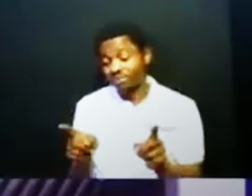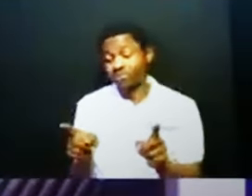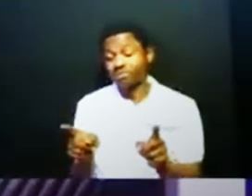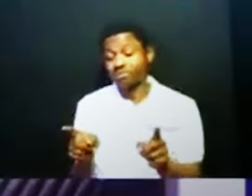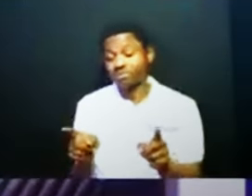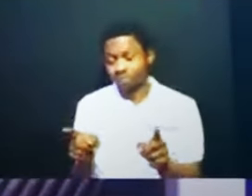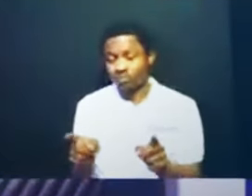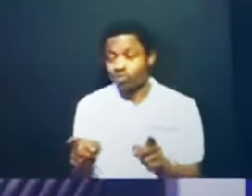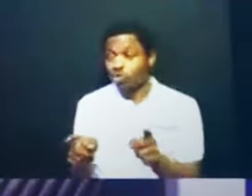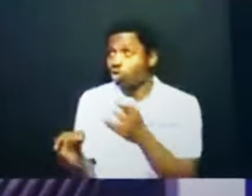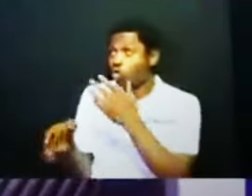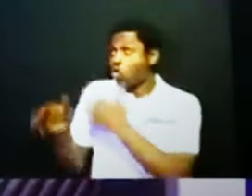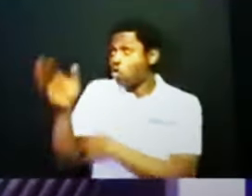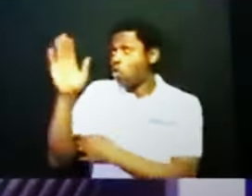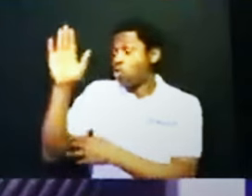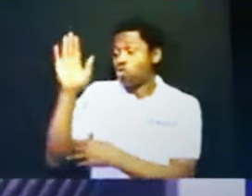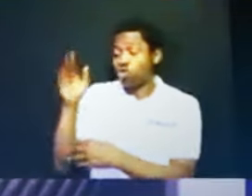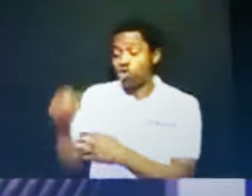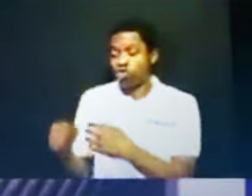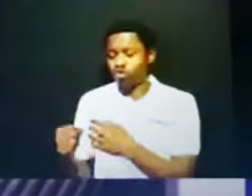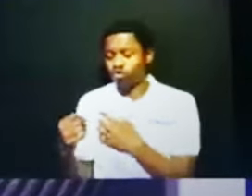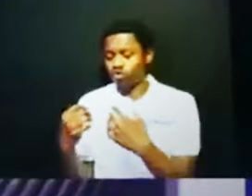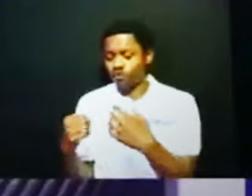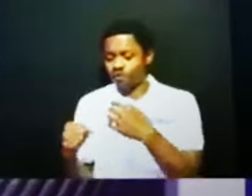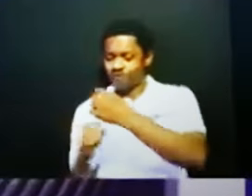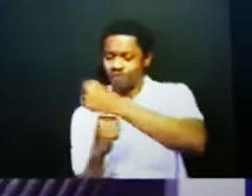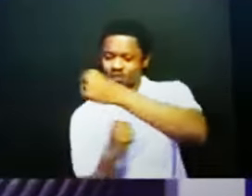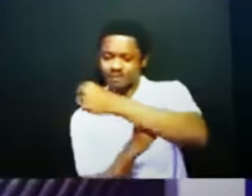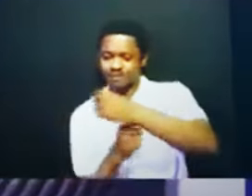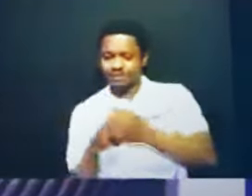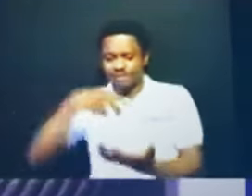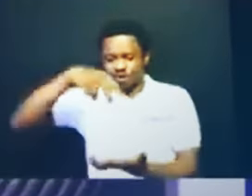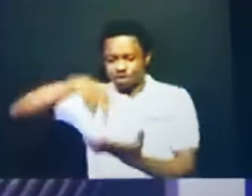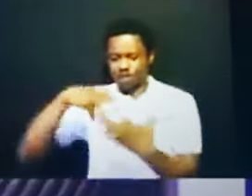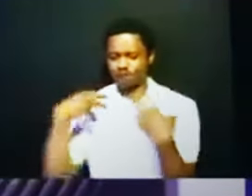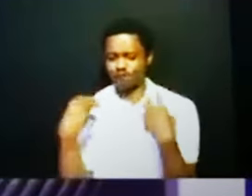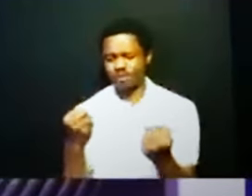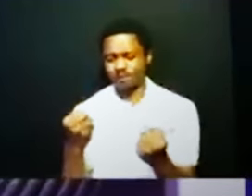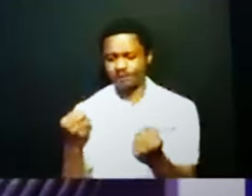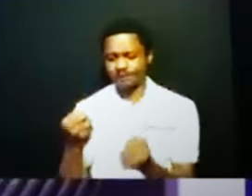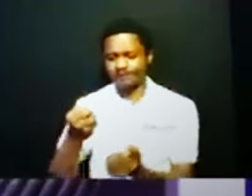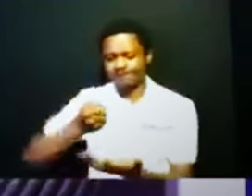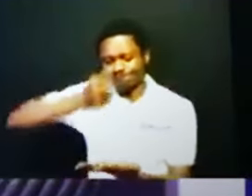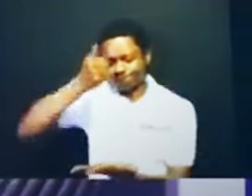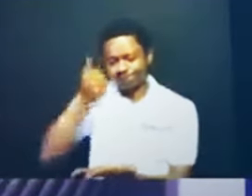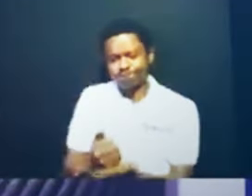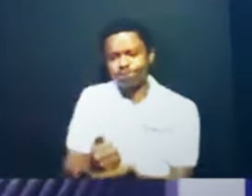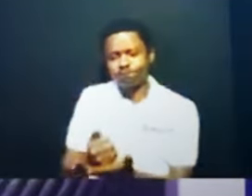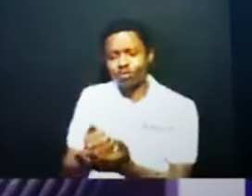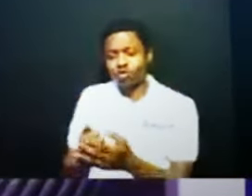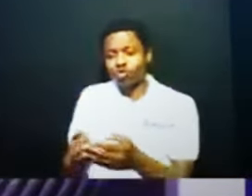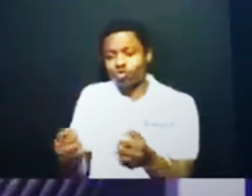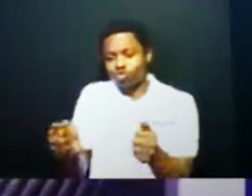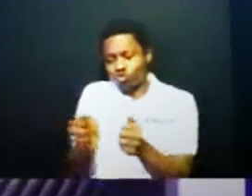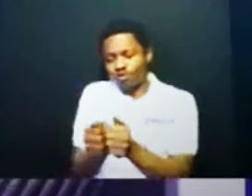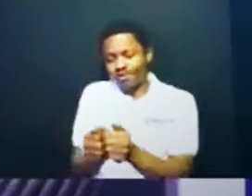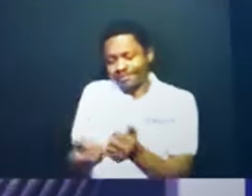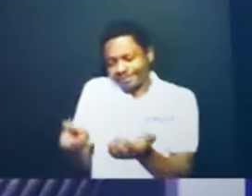solid foundation stands firm, sealed with this inscription. The Lord